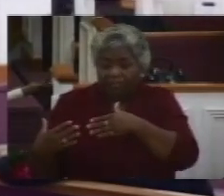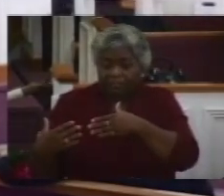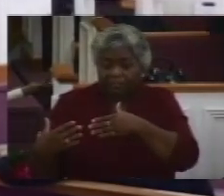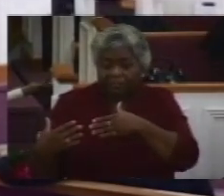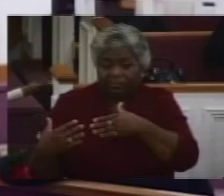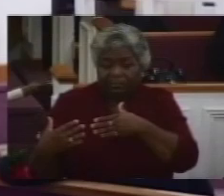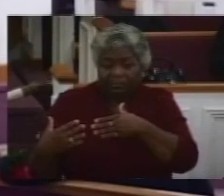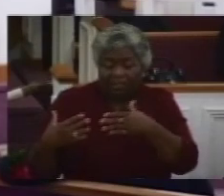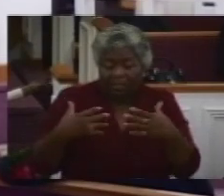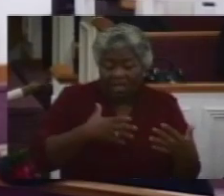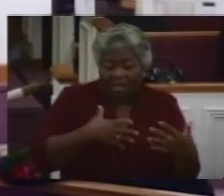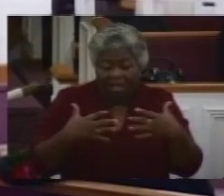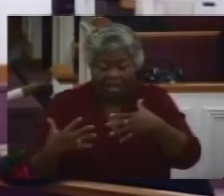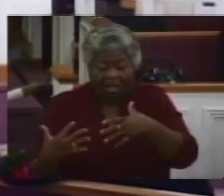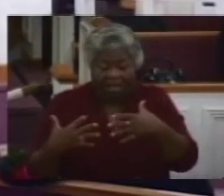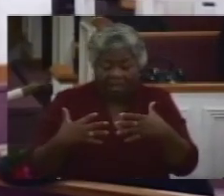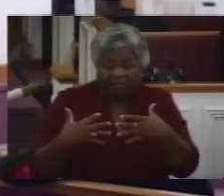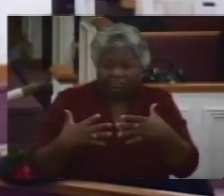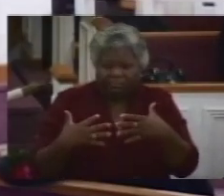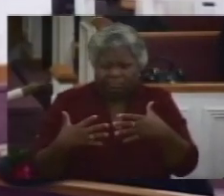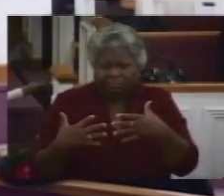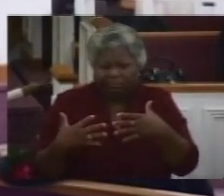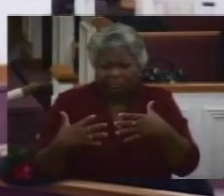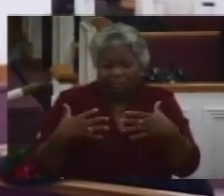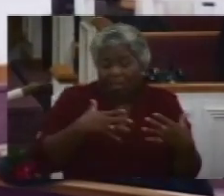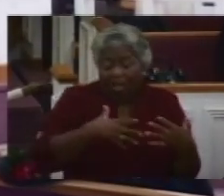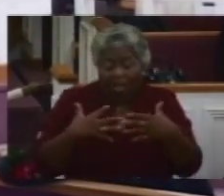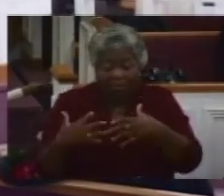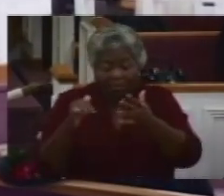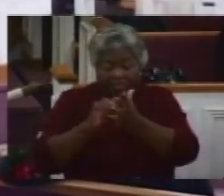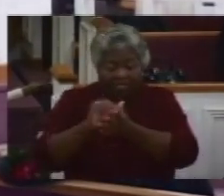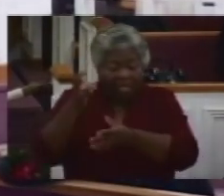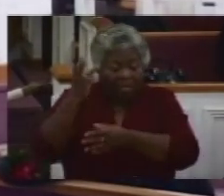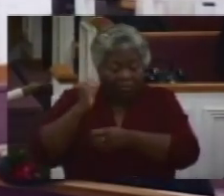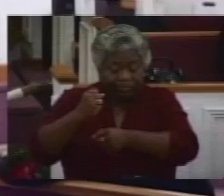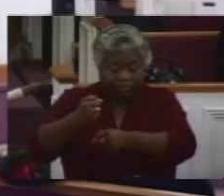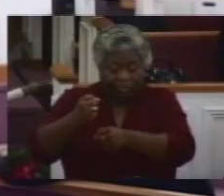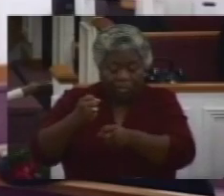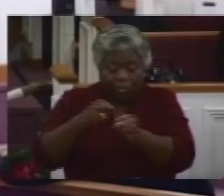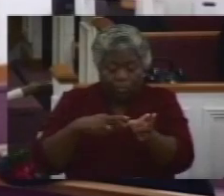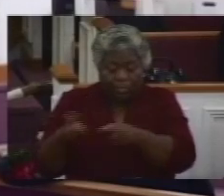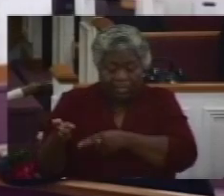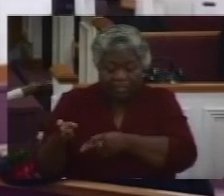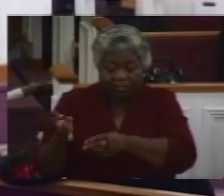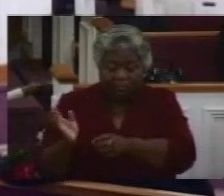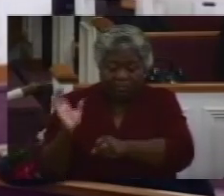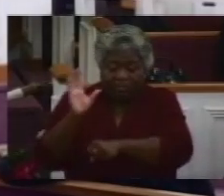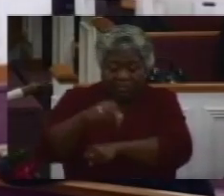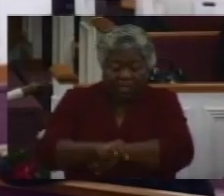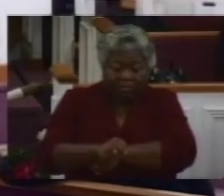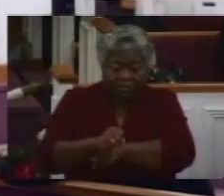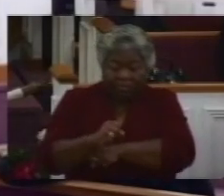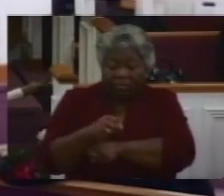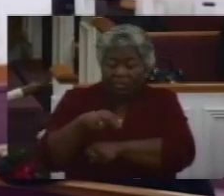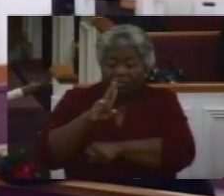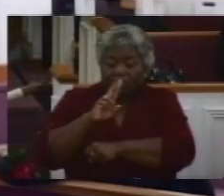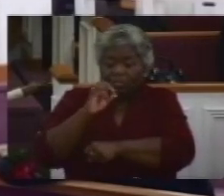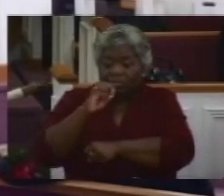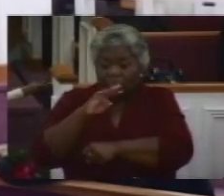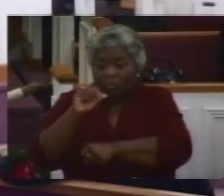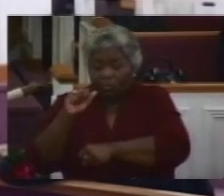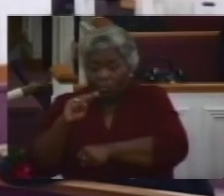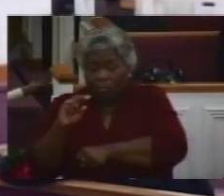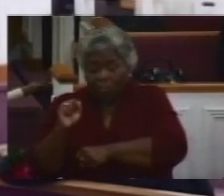come back and overthrow their enemy, the Romans. But what they saw